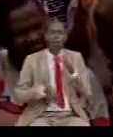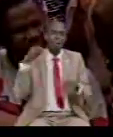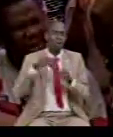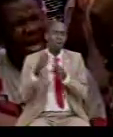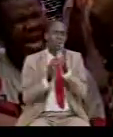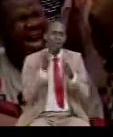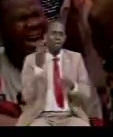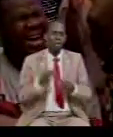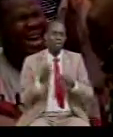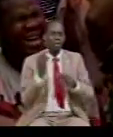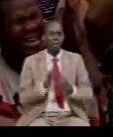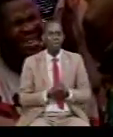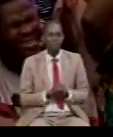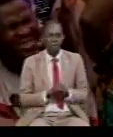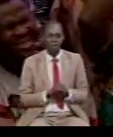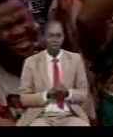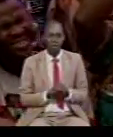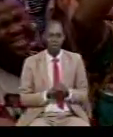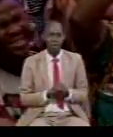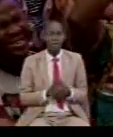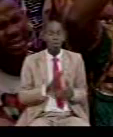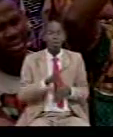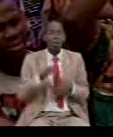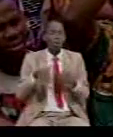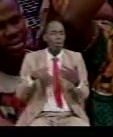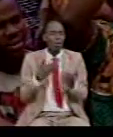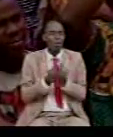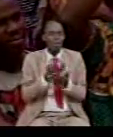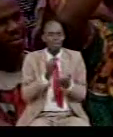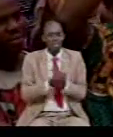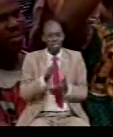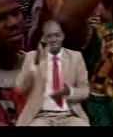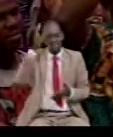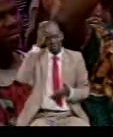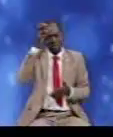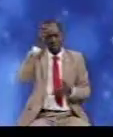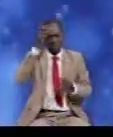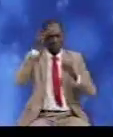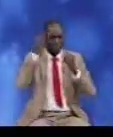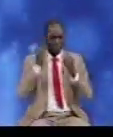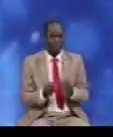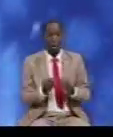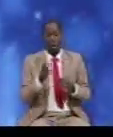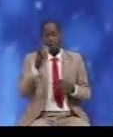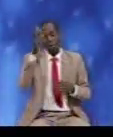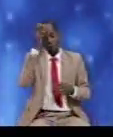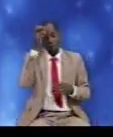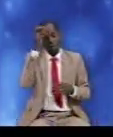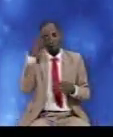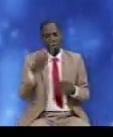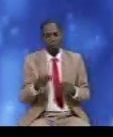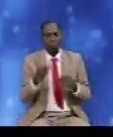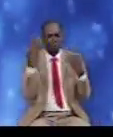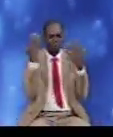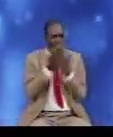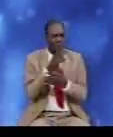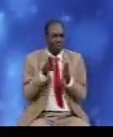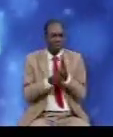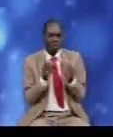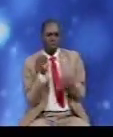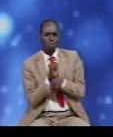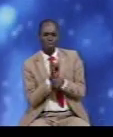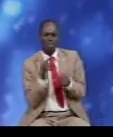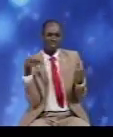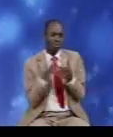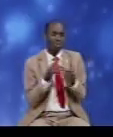name. And all those demonic powers, powers of darkness, militating against your life,